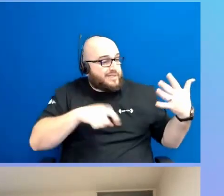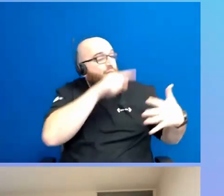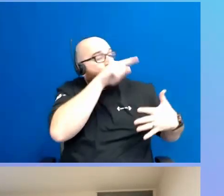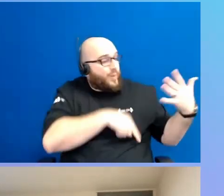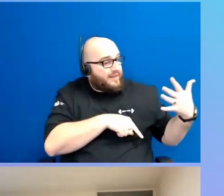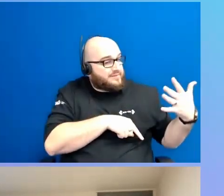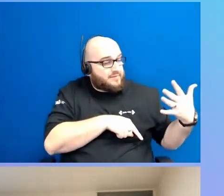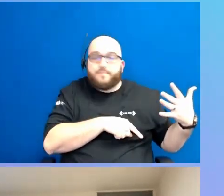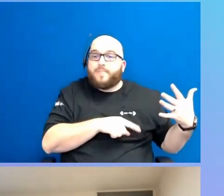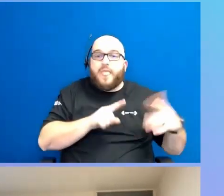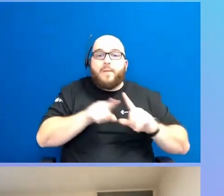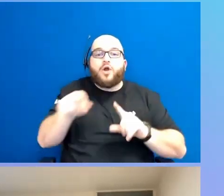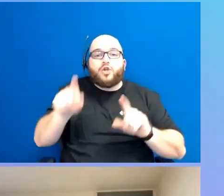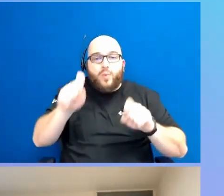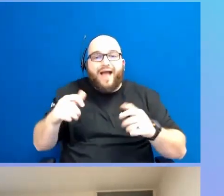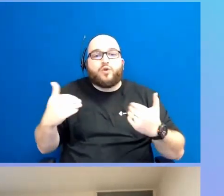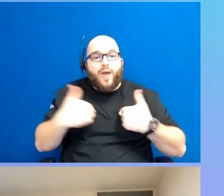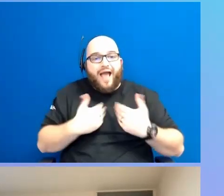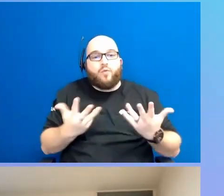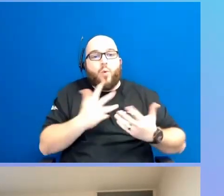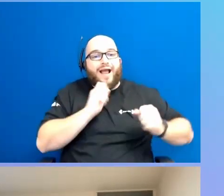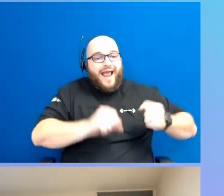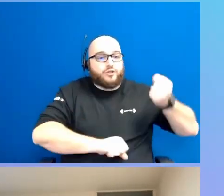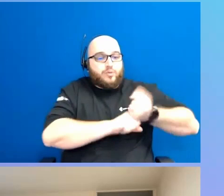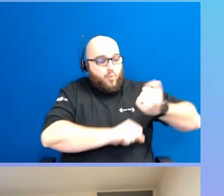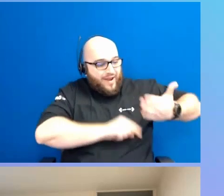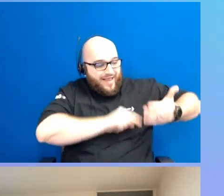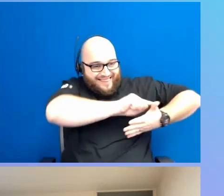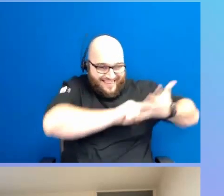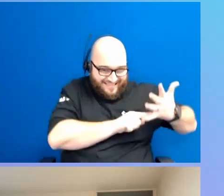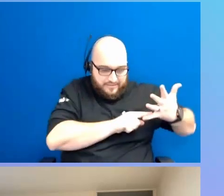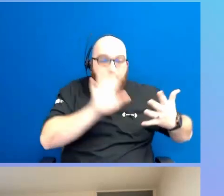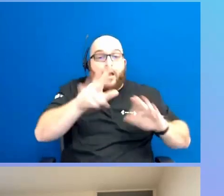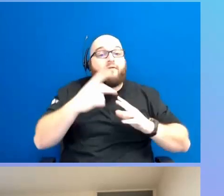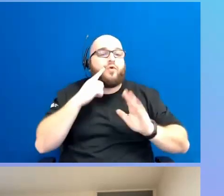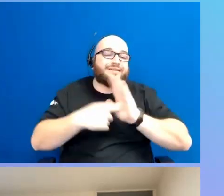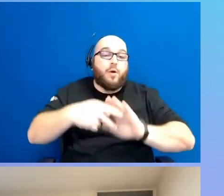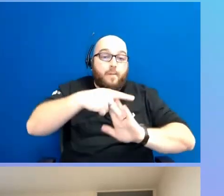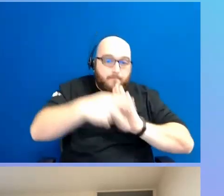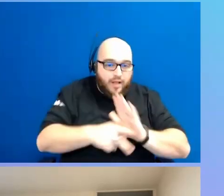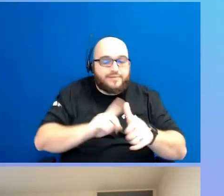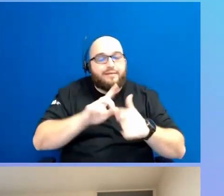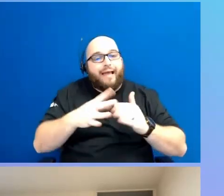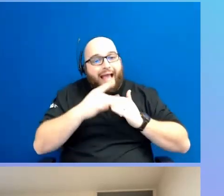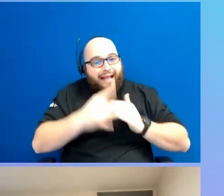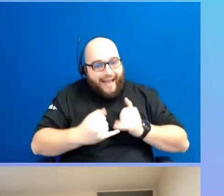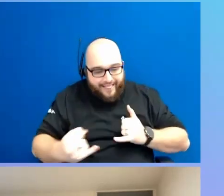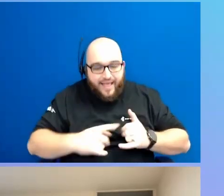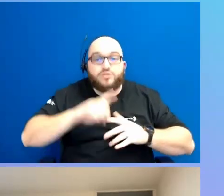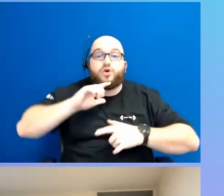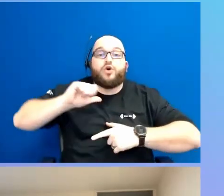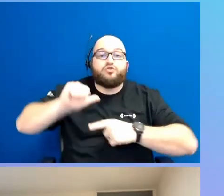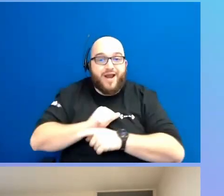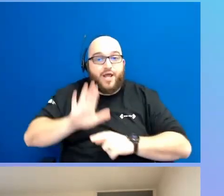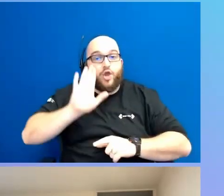have to have the infrastructure beneath it, your policies, your guidelines, your training, your